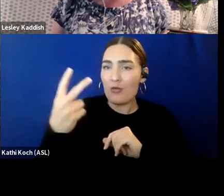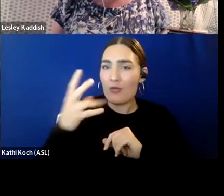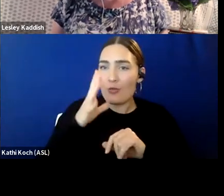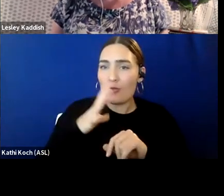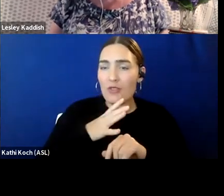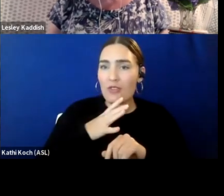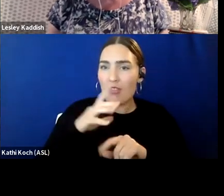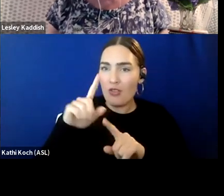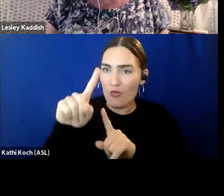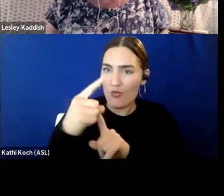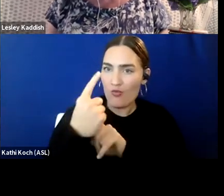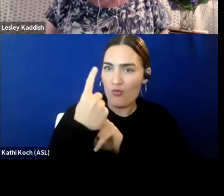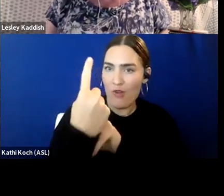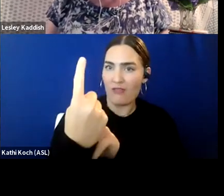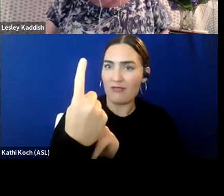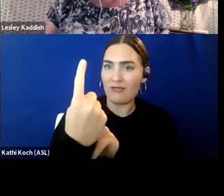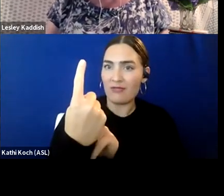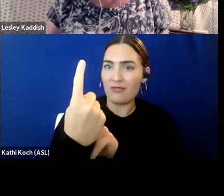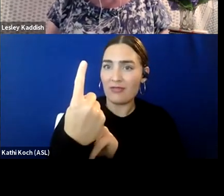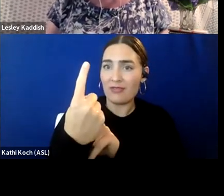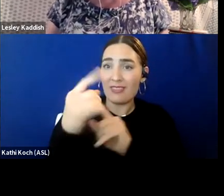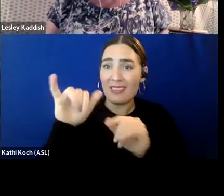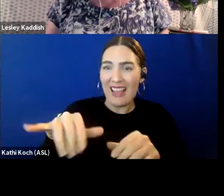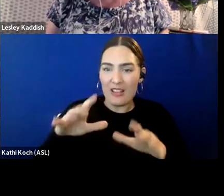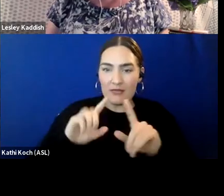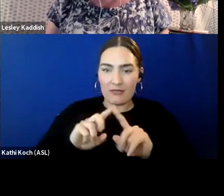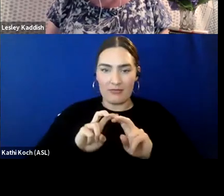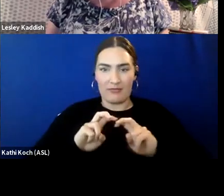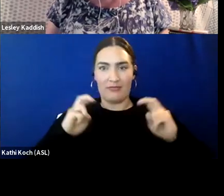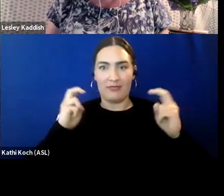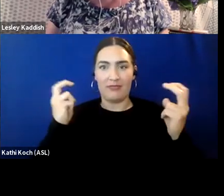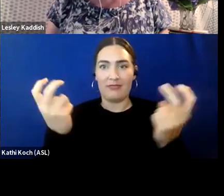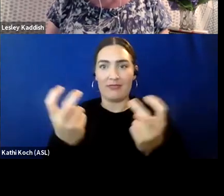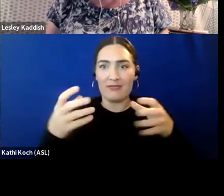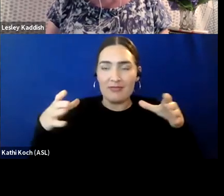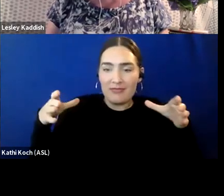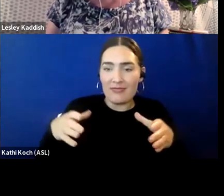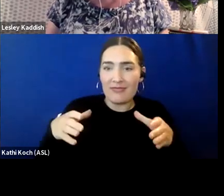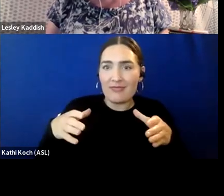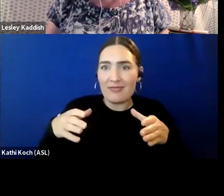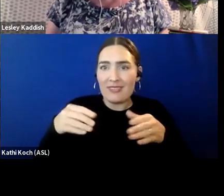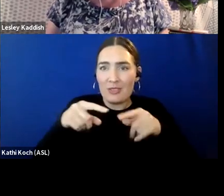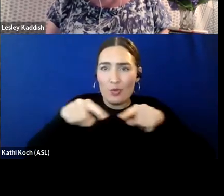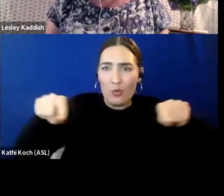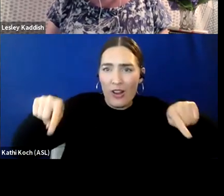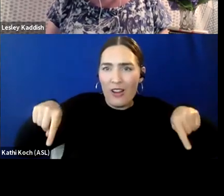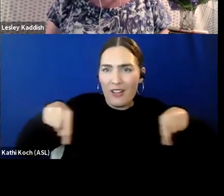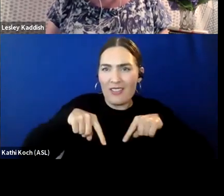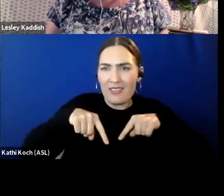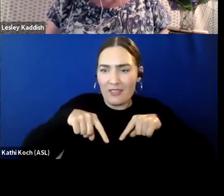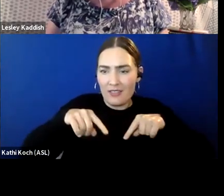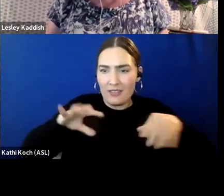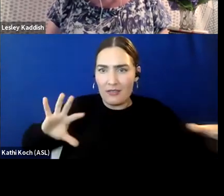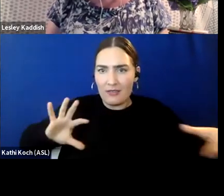one. Inside circle, inside square. Spirit connection deeper